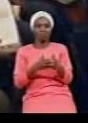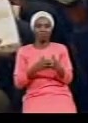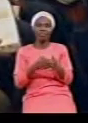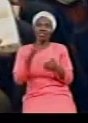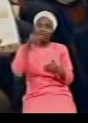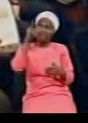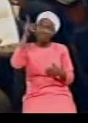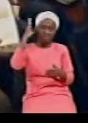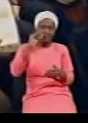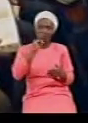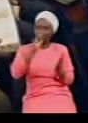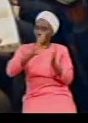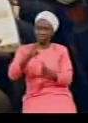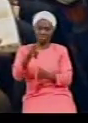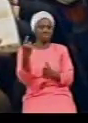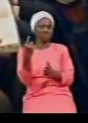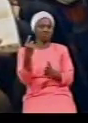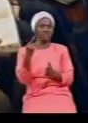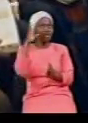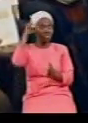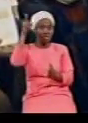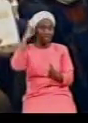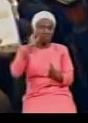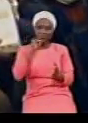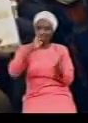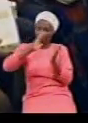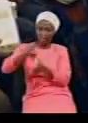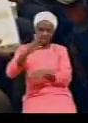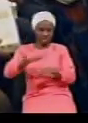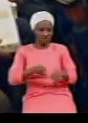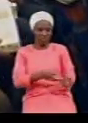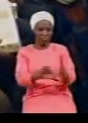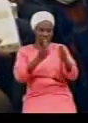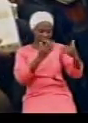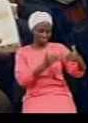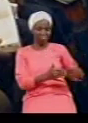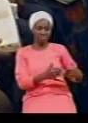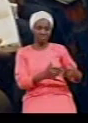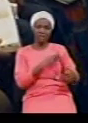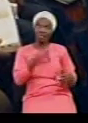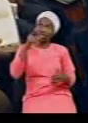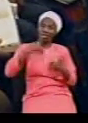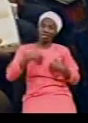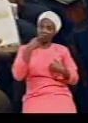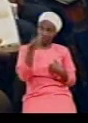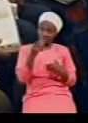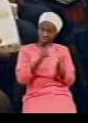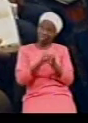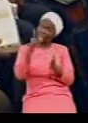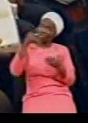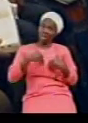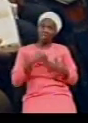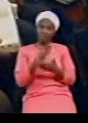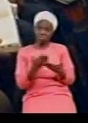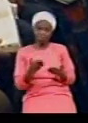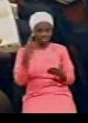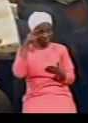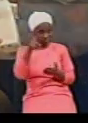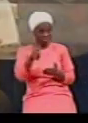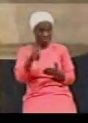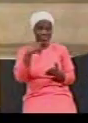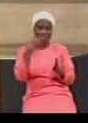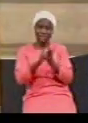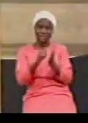alone. He will not abandon you by the wayside. And he has told you he has something for you. He says,